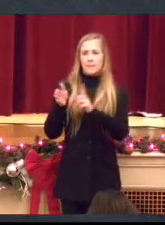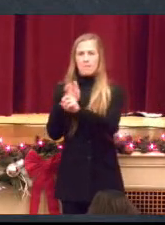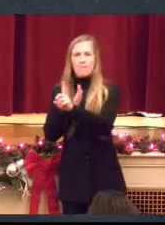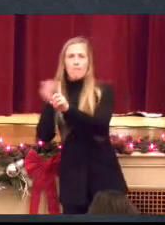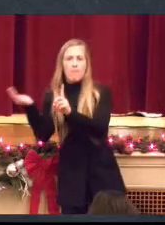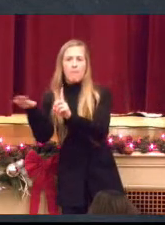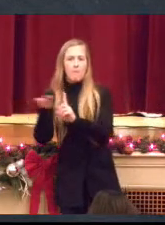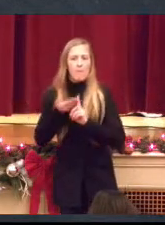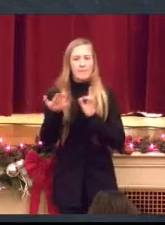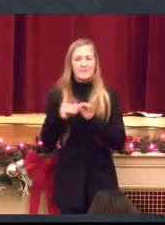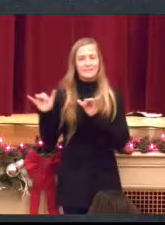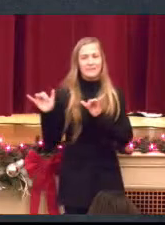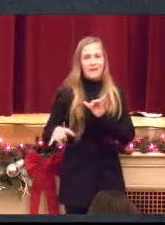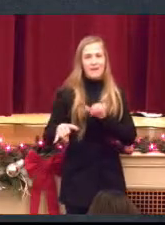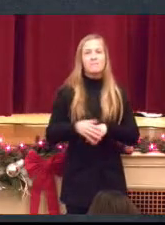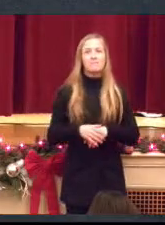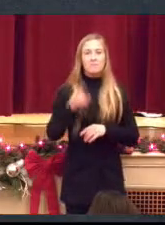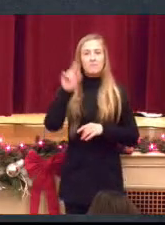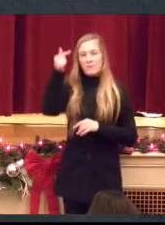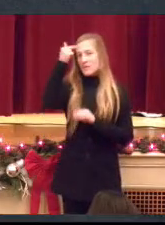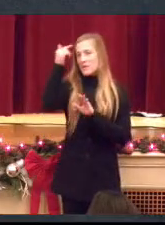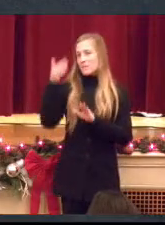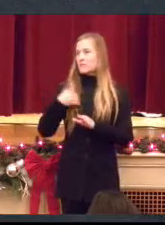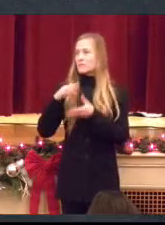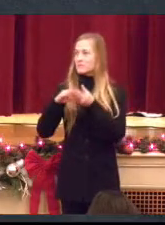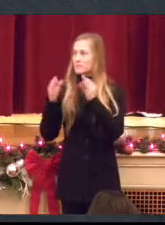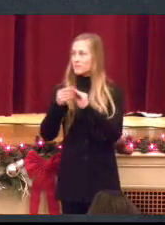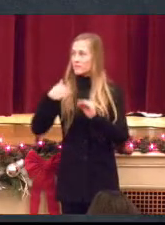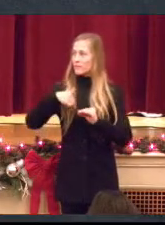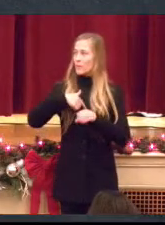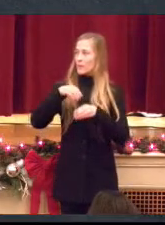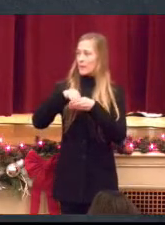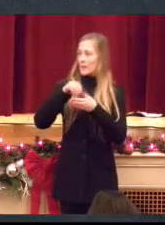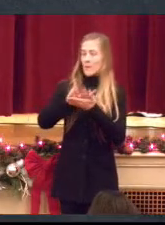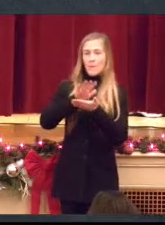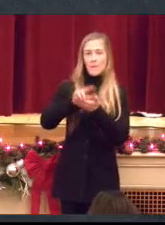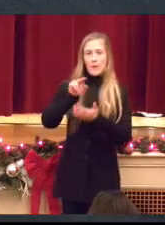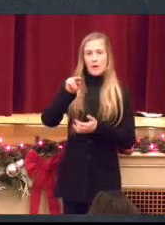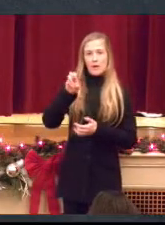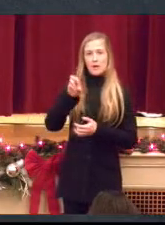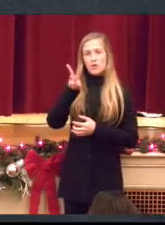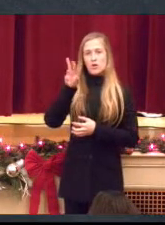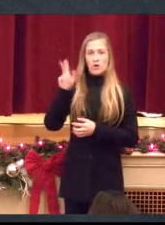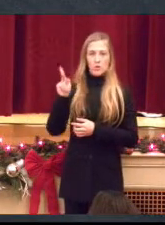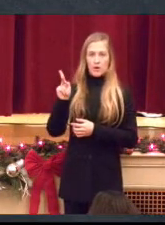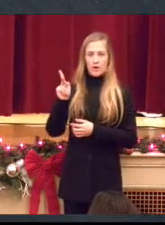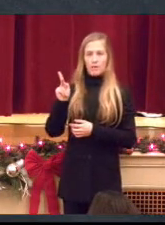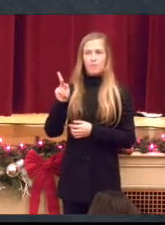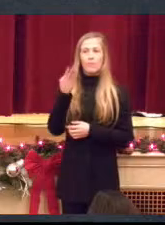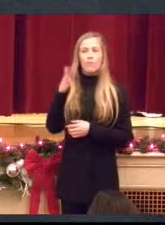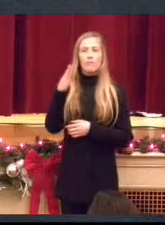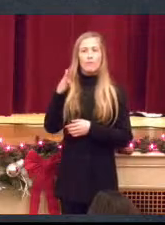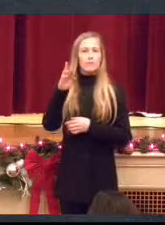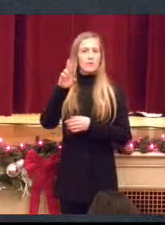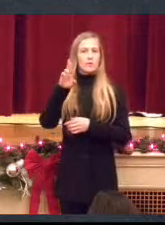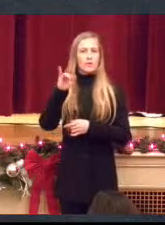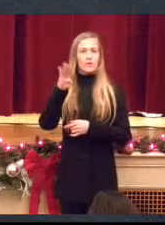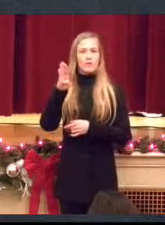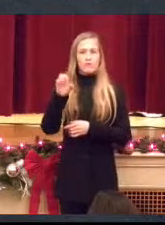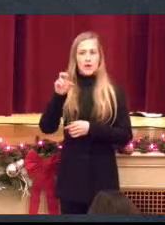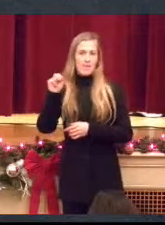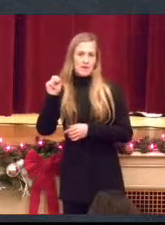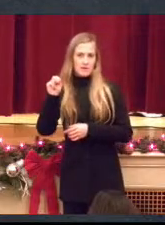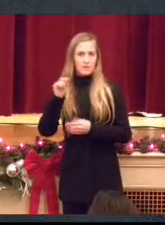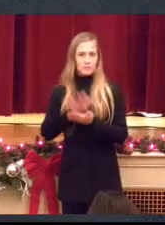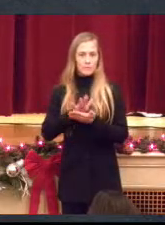could stay? And I think the governor tells a story. We were at a school in Newark, and Blue Ribbon School, Etta Wilson, and we were